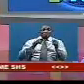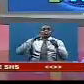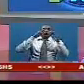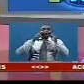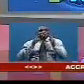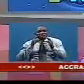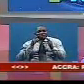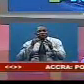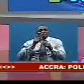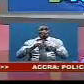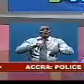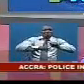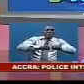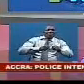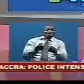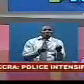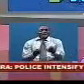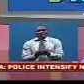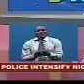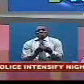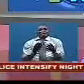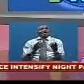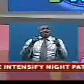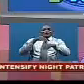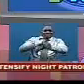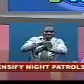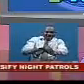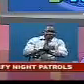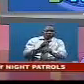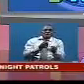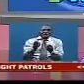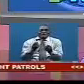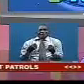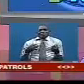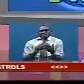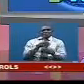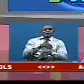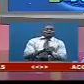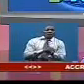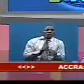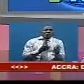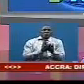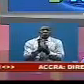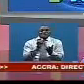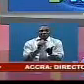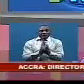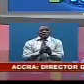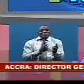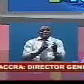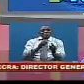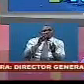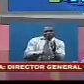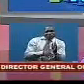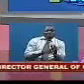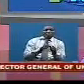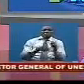Armed robbery, mugging and car snatching have become a nightmare to many road users at night. As part of measures to curb the